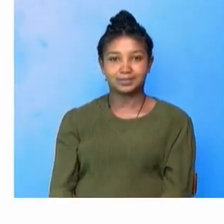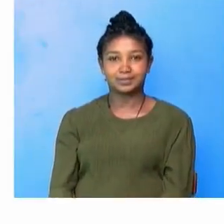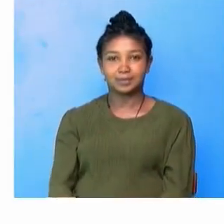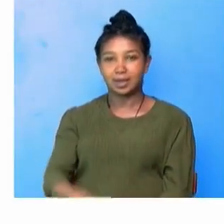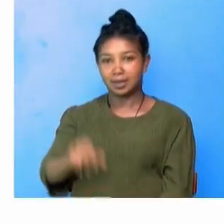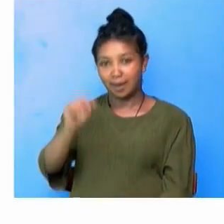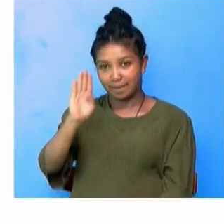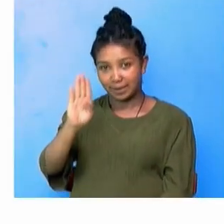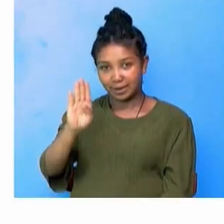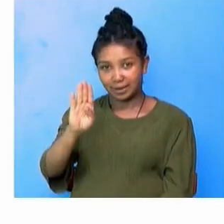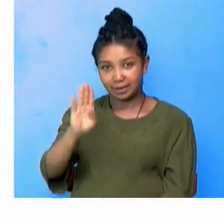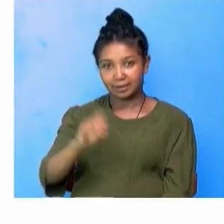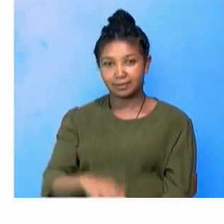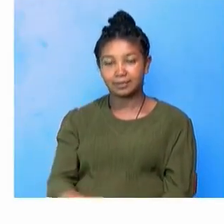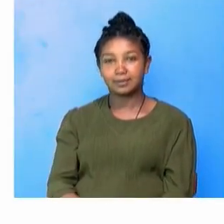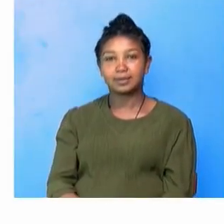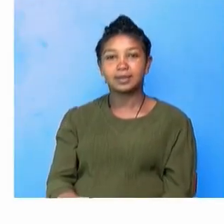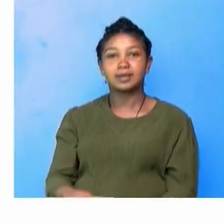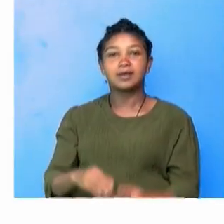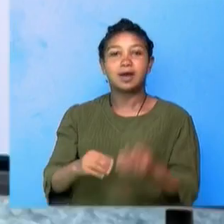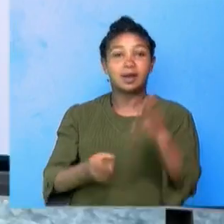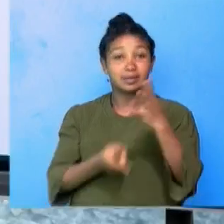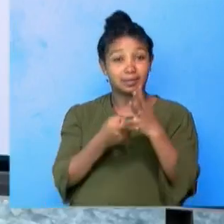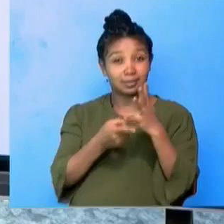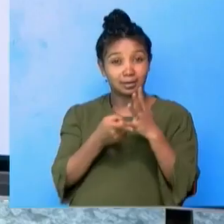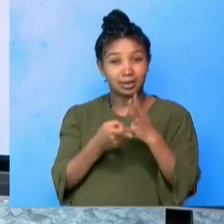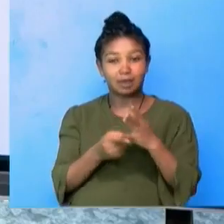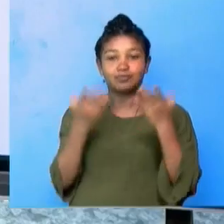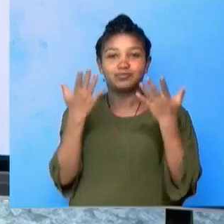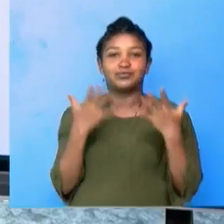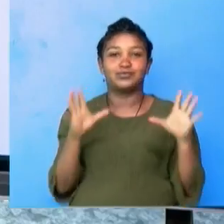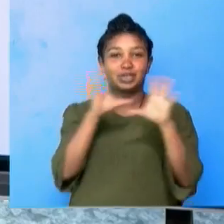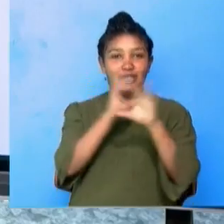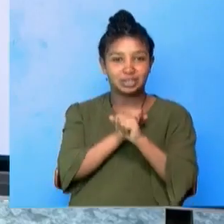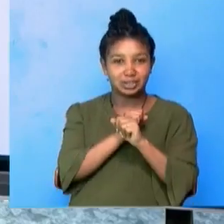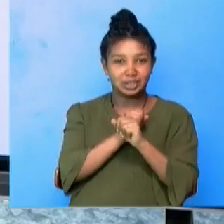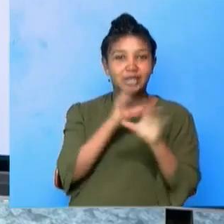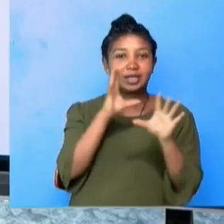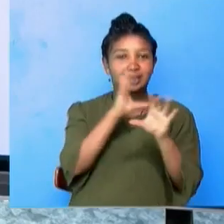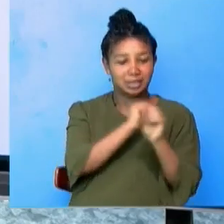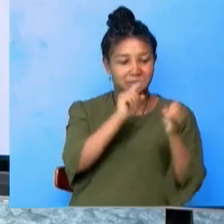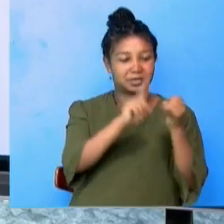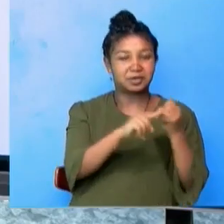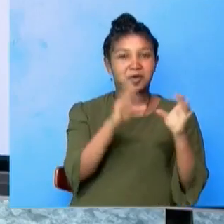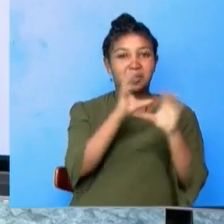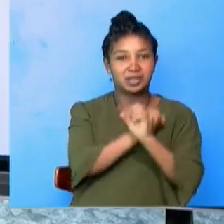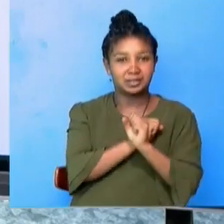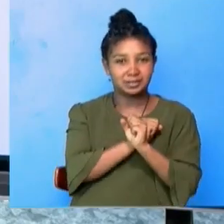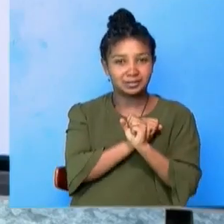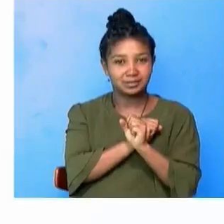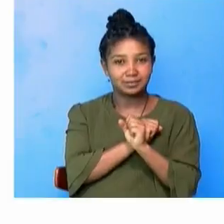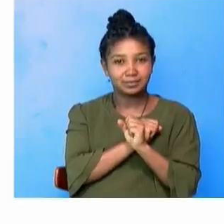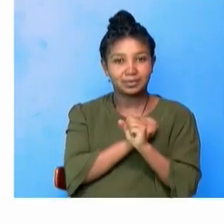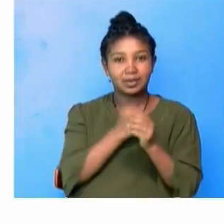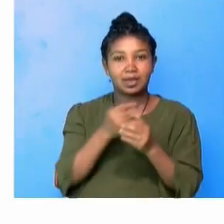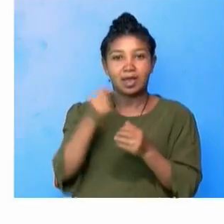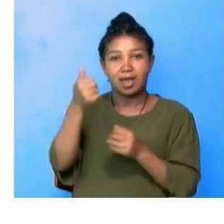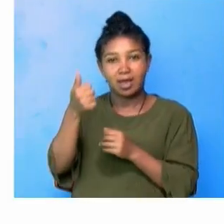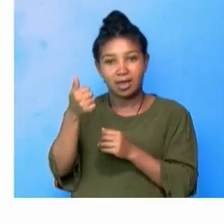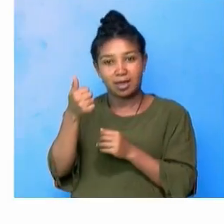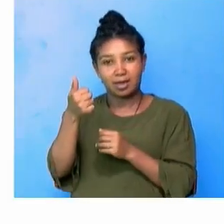B, talk. Here is 4, end. End. End. Here is